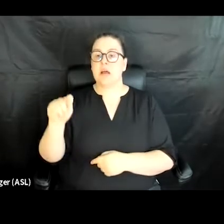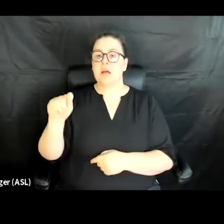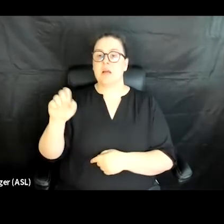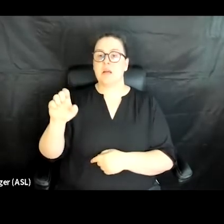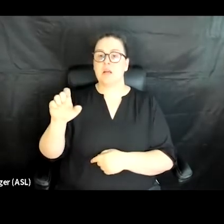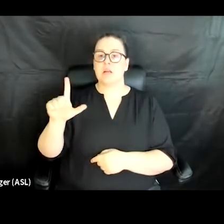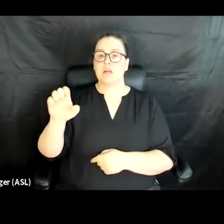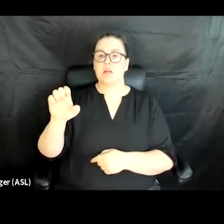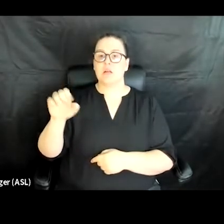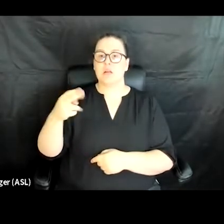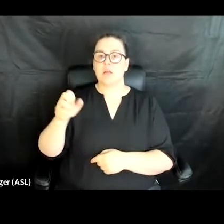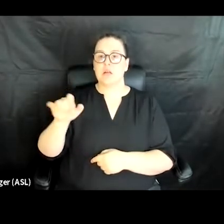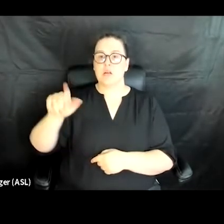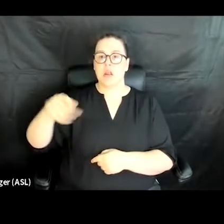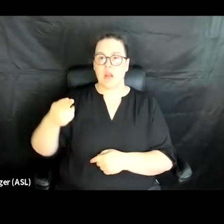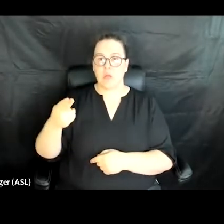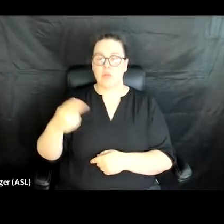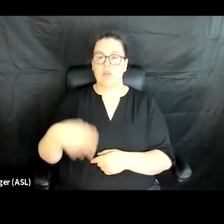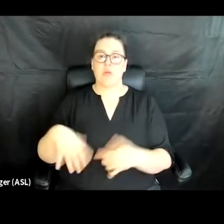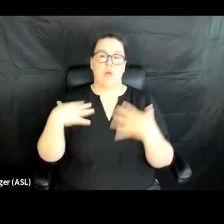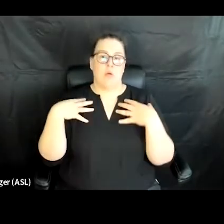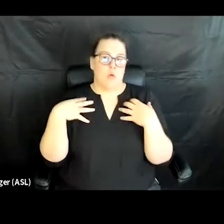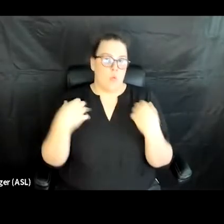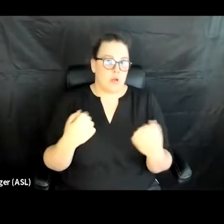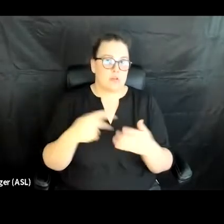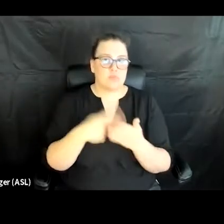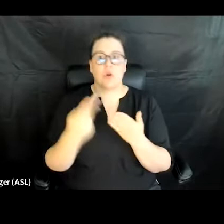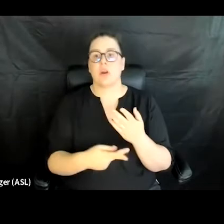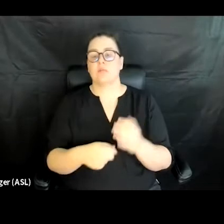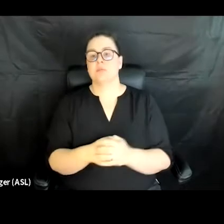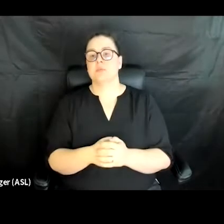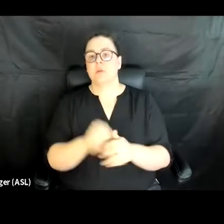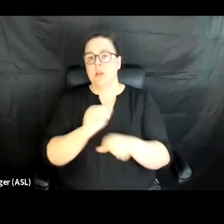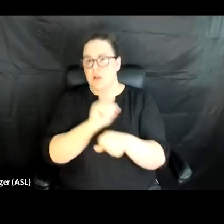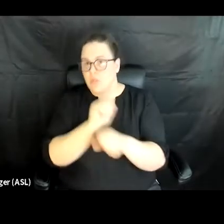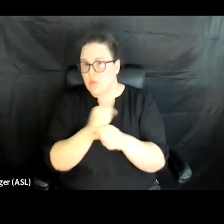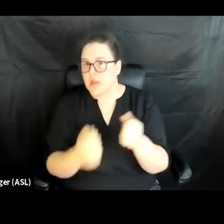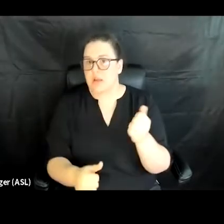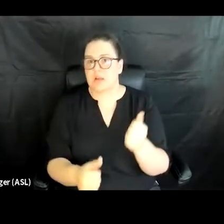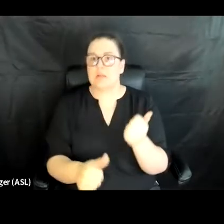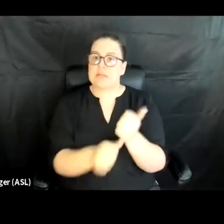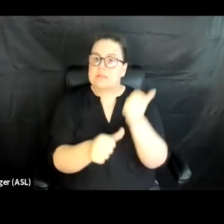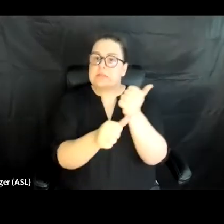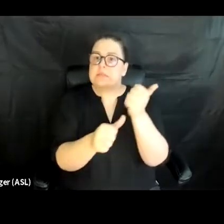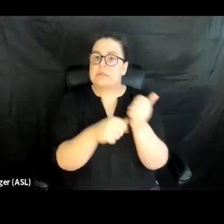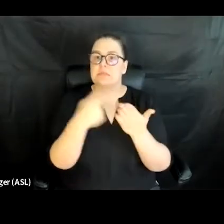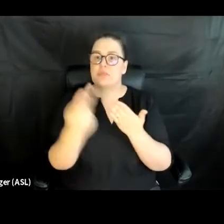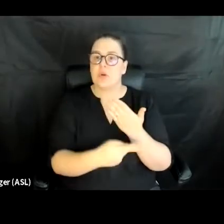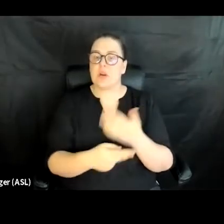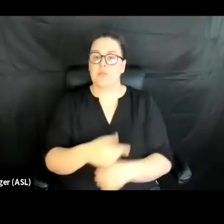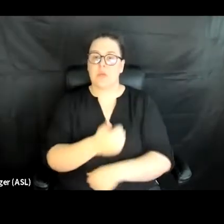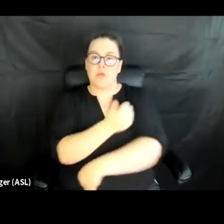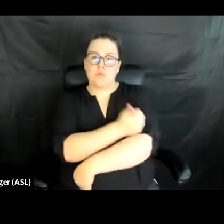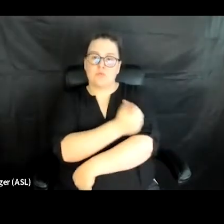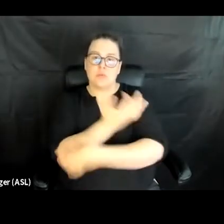policies, wellness programs, employee assistance programs, drug-free workplace,